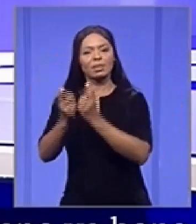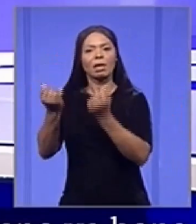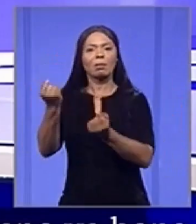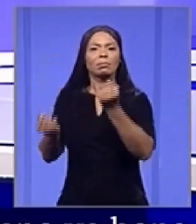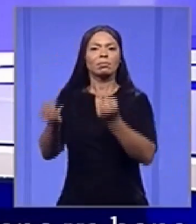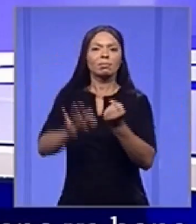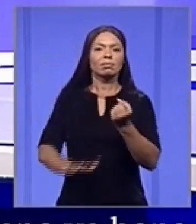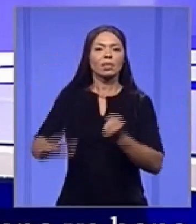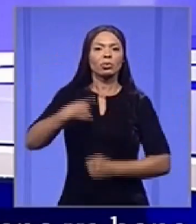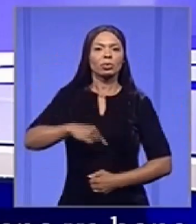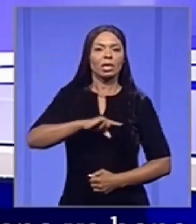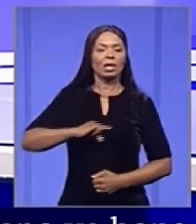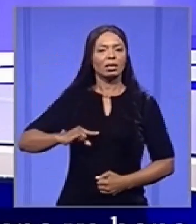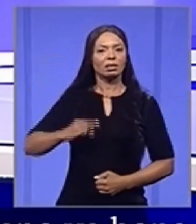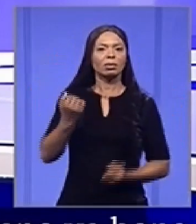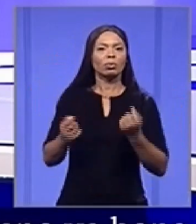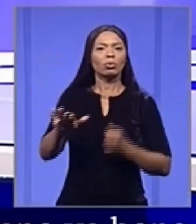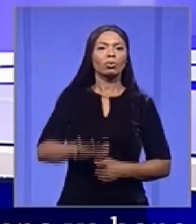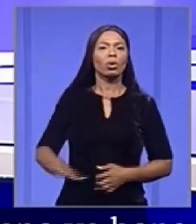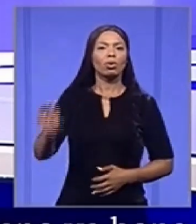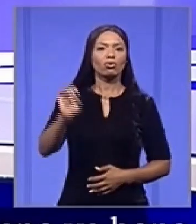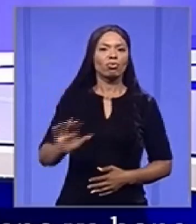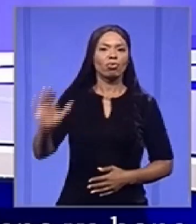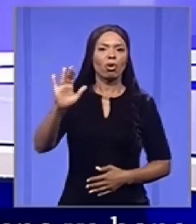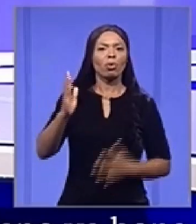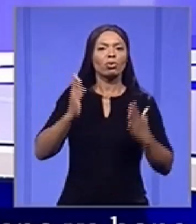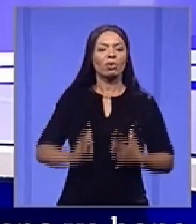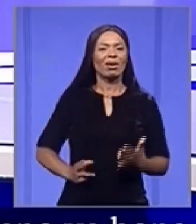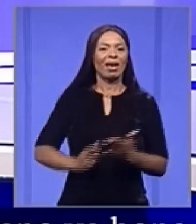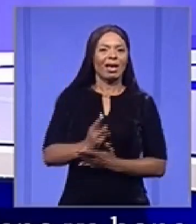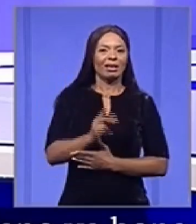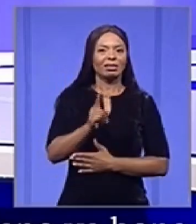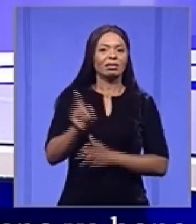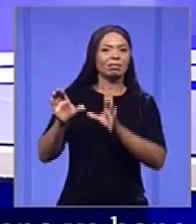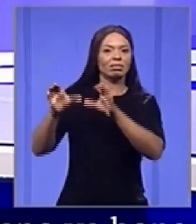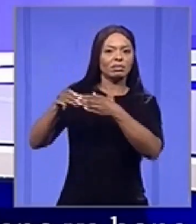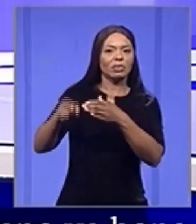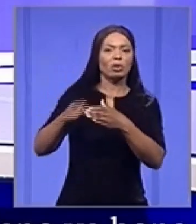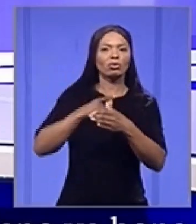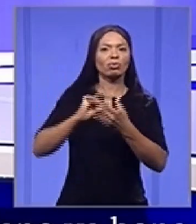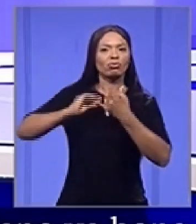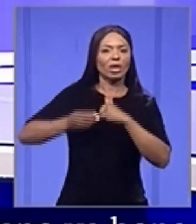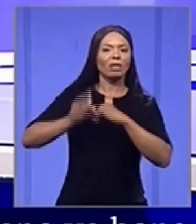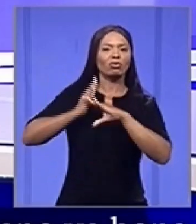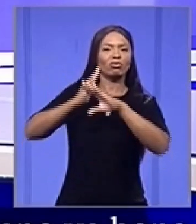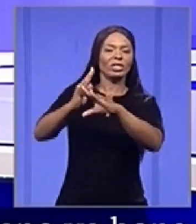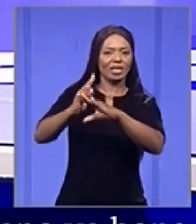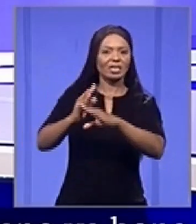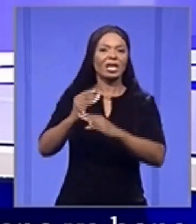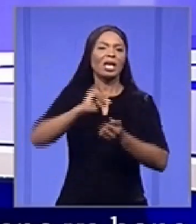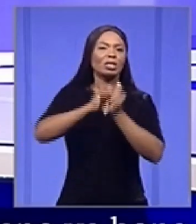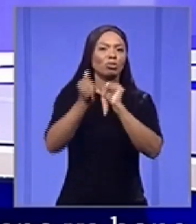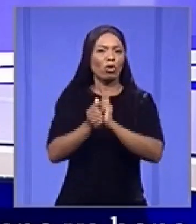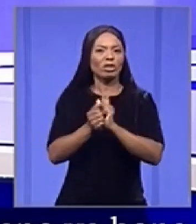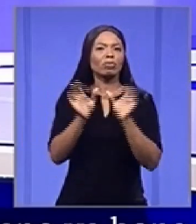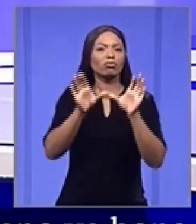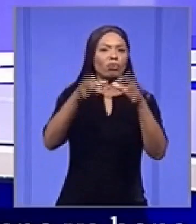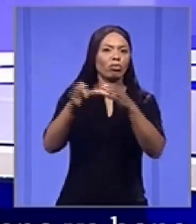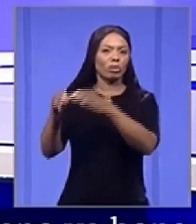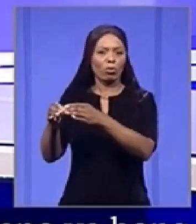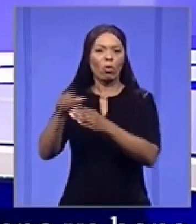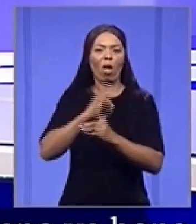ya Europa ya ditshwanelo tsa botho. Se ke bontlhangwe jwa maiteko a gagwe a go leka go sireletsa baatlete kgatlhanong le go gatakiwa ga ditshwanelo